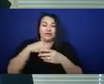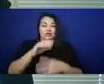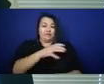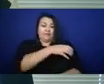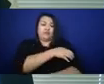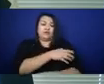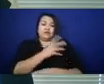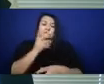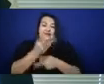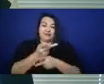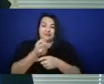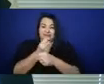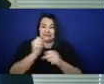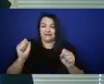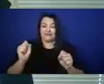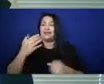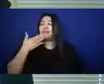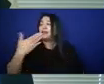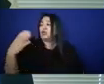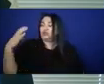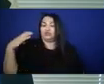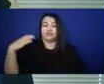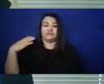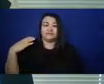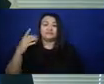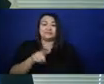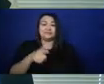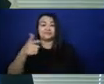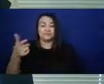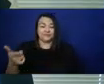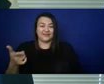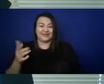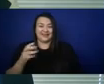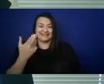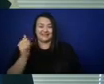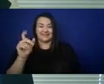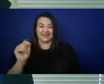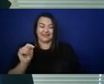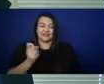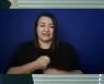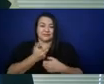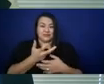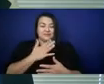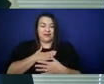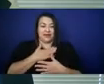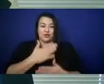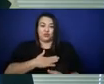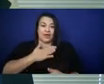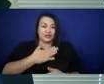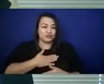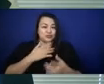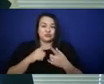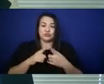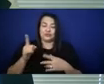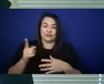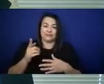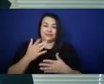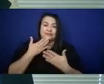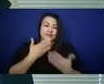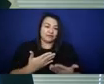strains of COVID before everyone is vaccinated, we've got to keep wearing our masks. We've got to keep ensuring that we